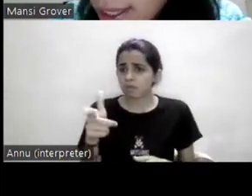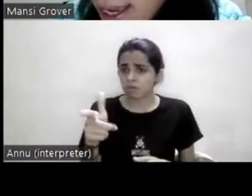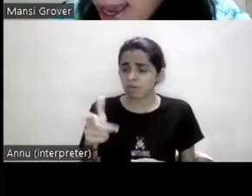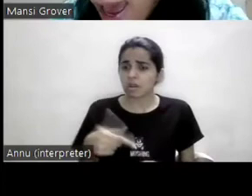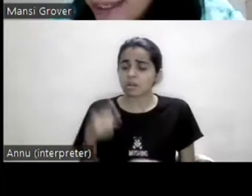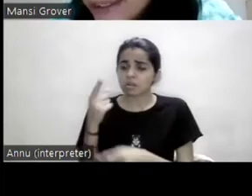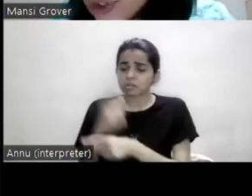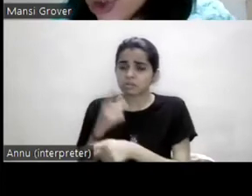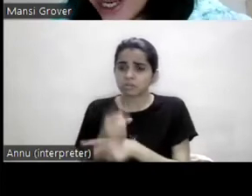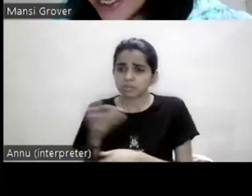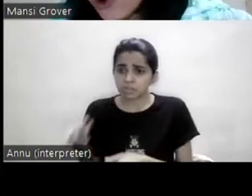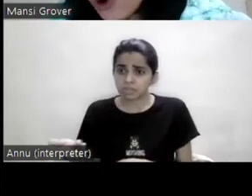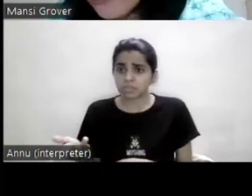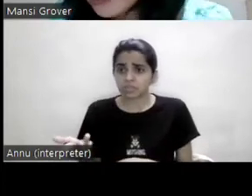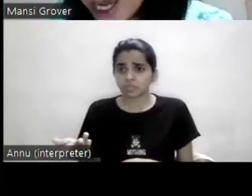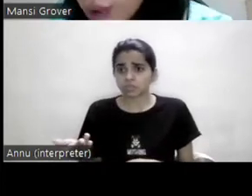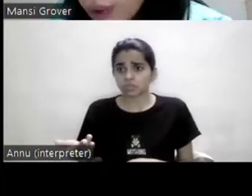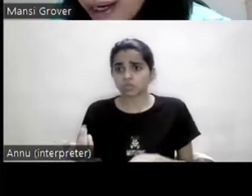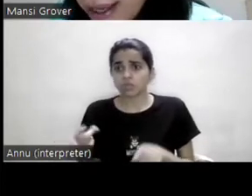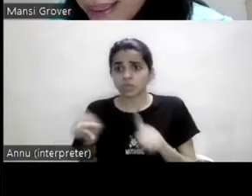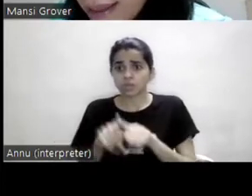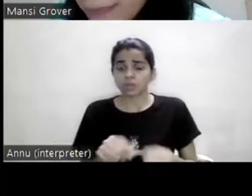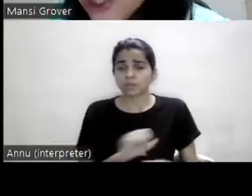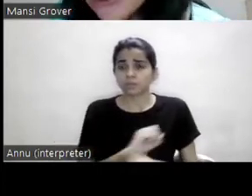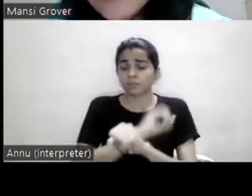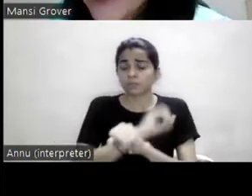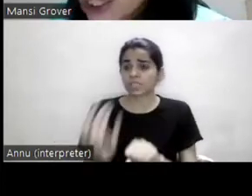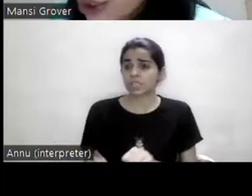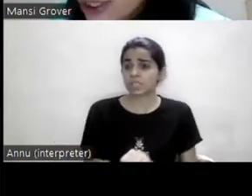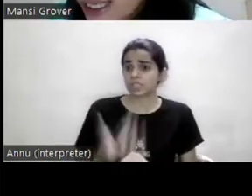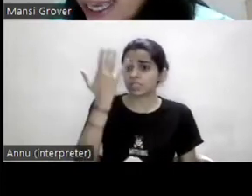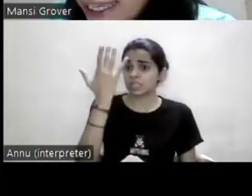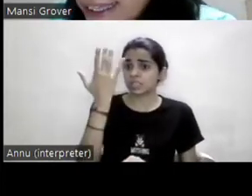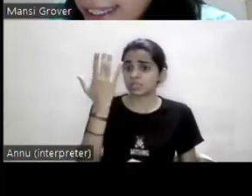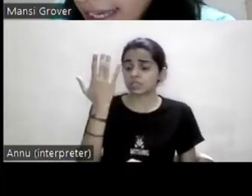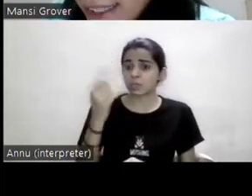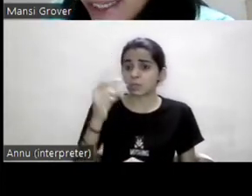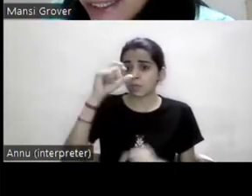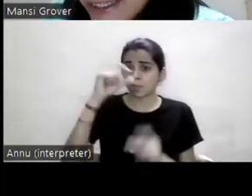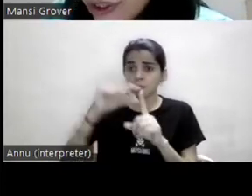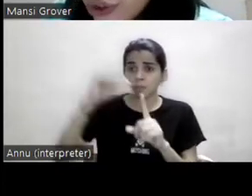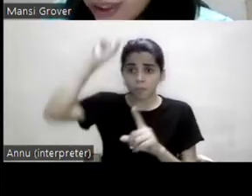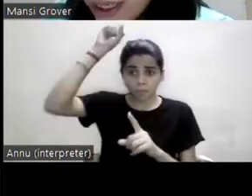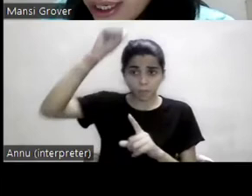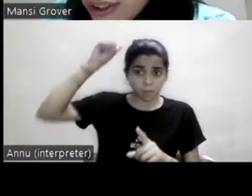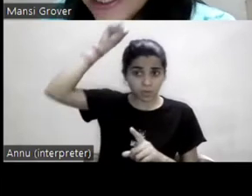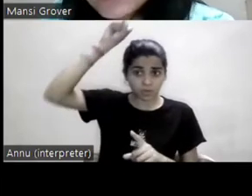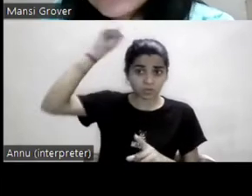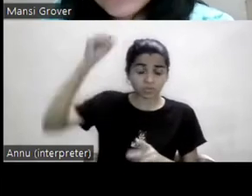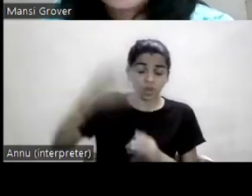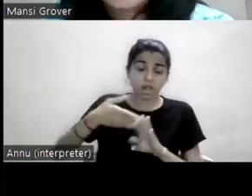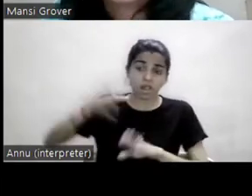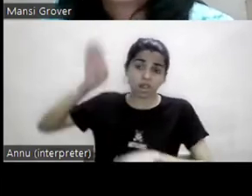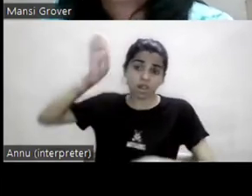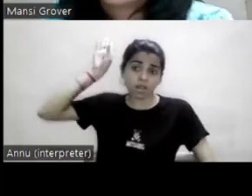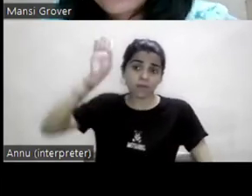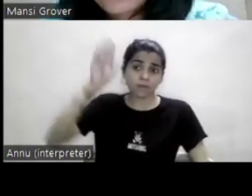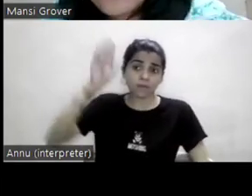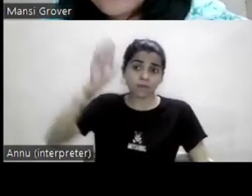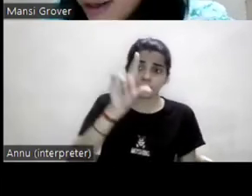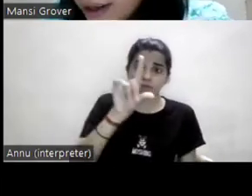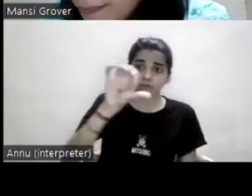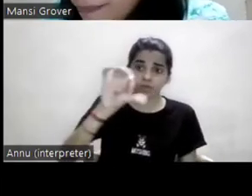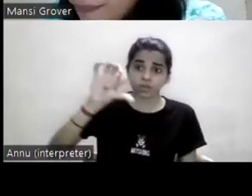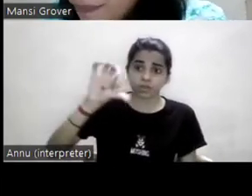creatures at the shrine of Shahadola in the Punjab region in the 19th century. So this is actually a report